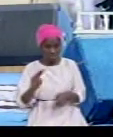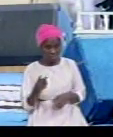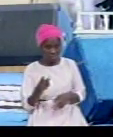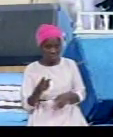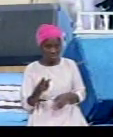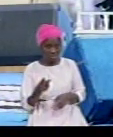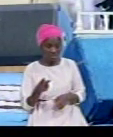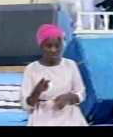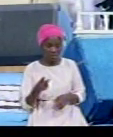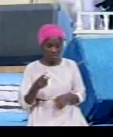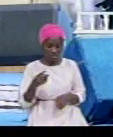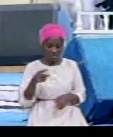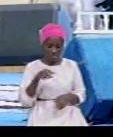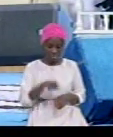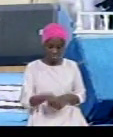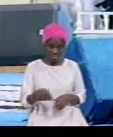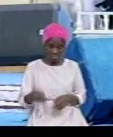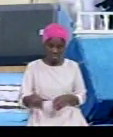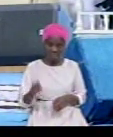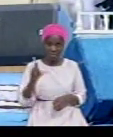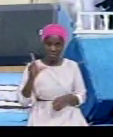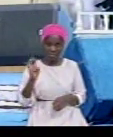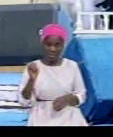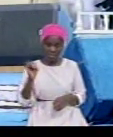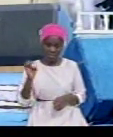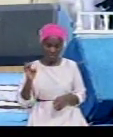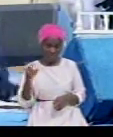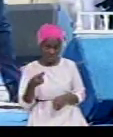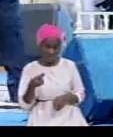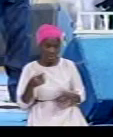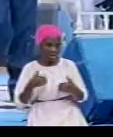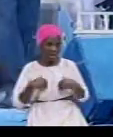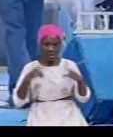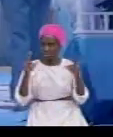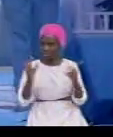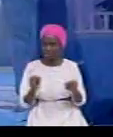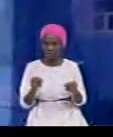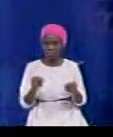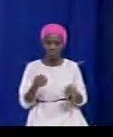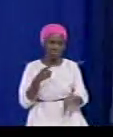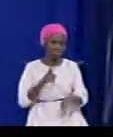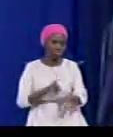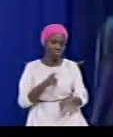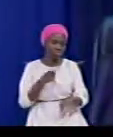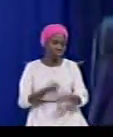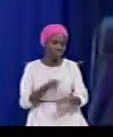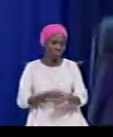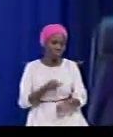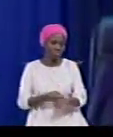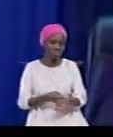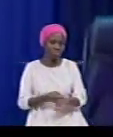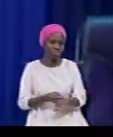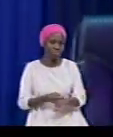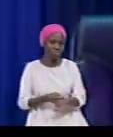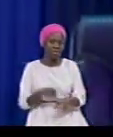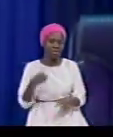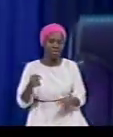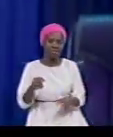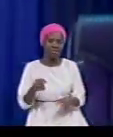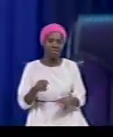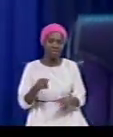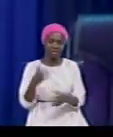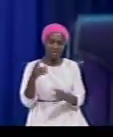in it. It was like rubber. And any time he was moving around, it will wind the